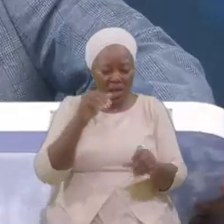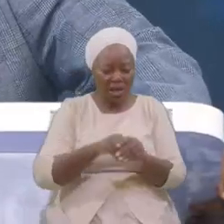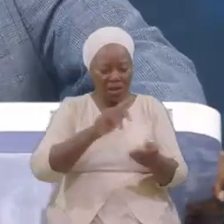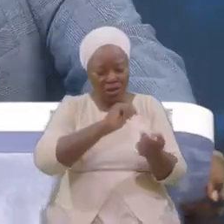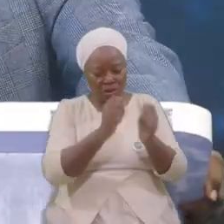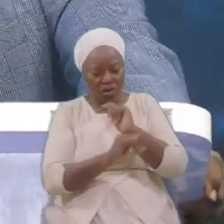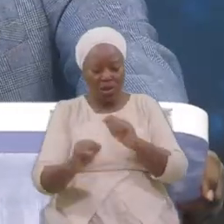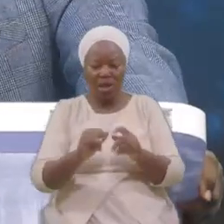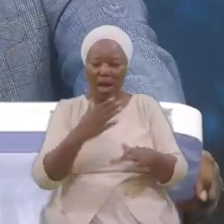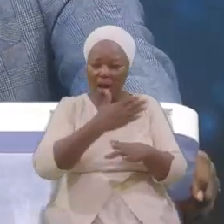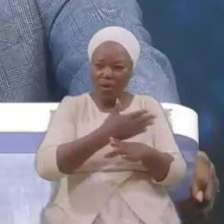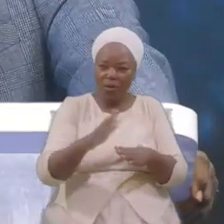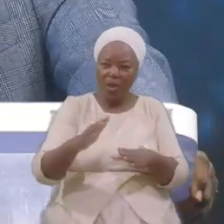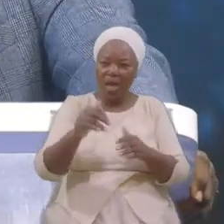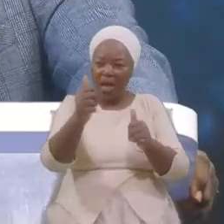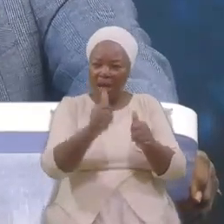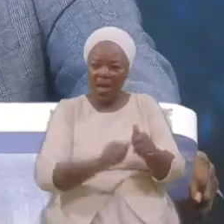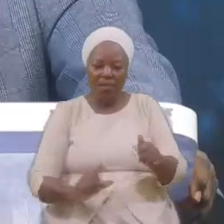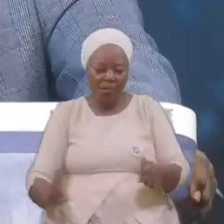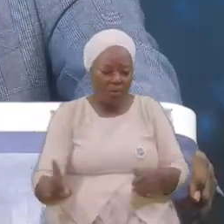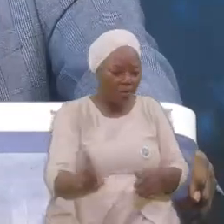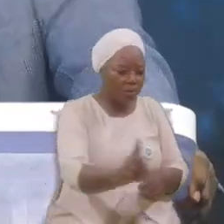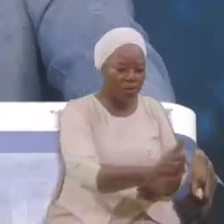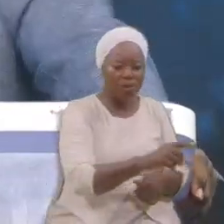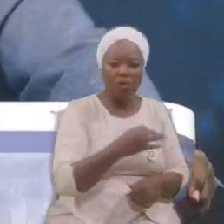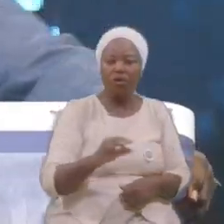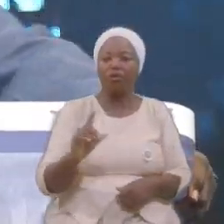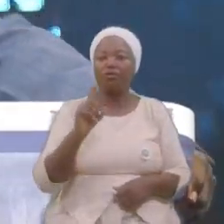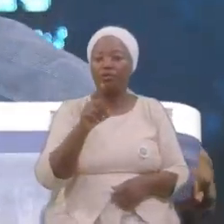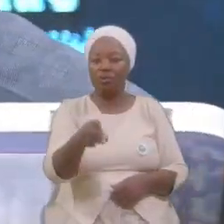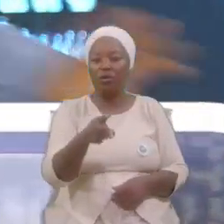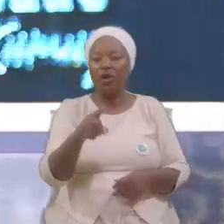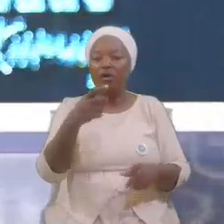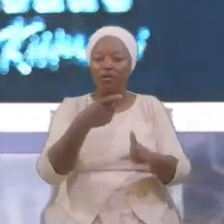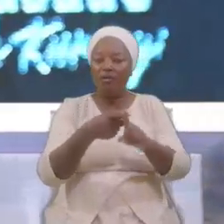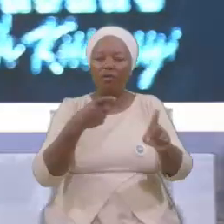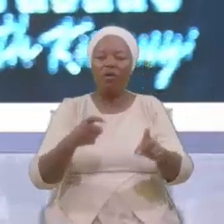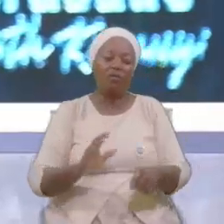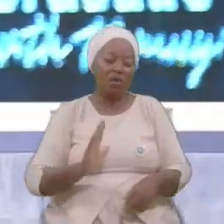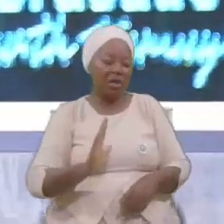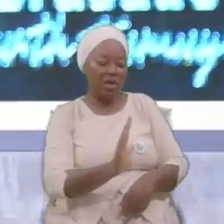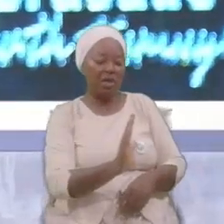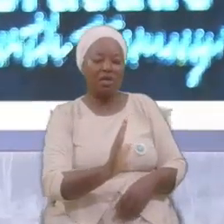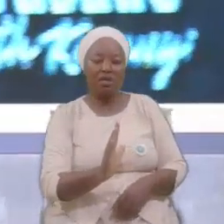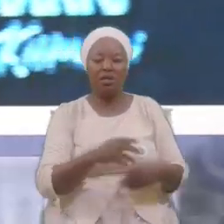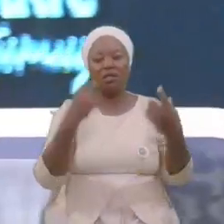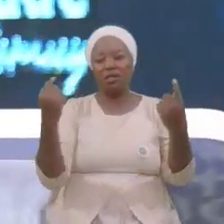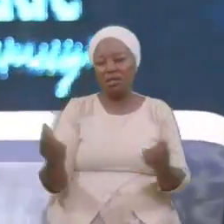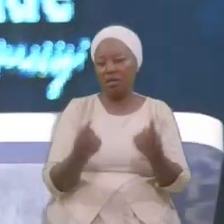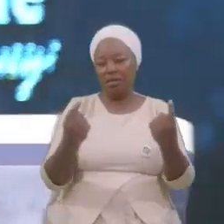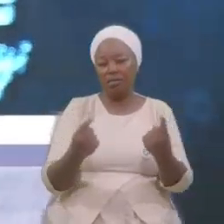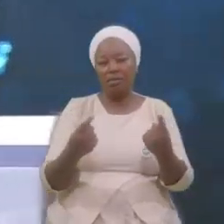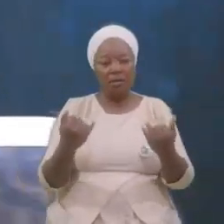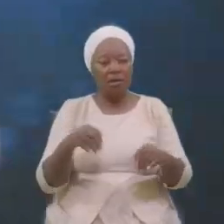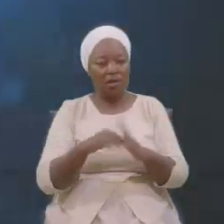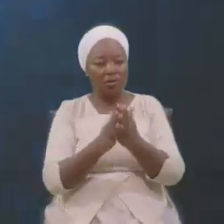away every one of you from his iniquities. Look at James